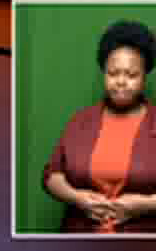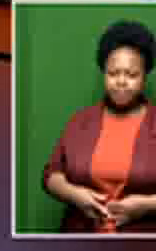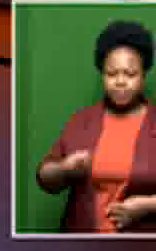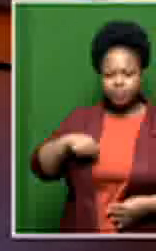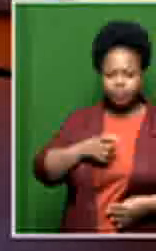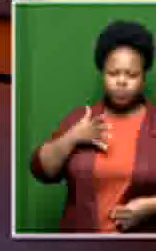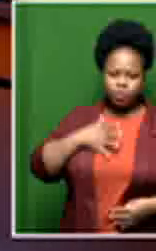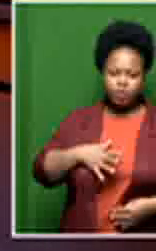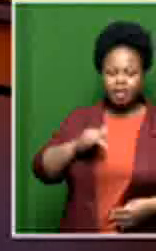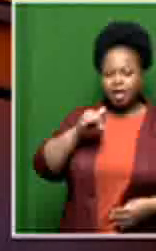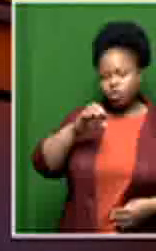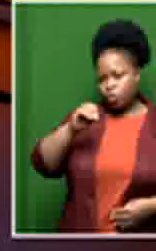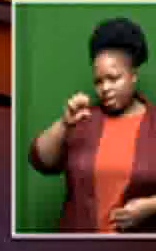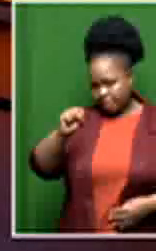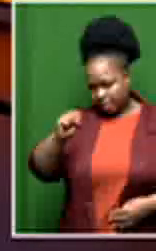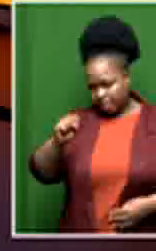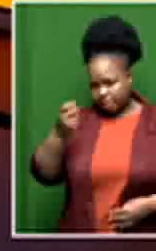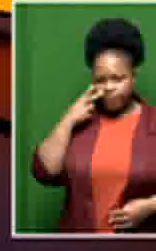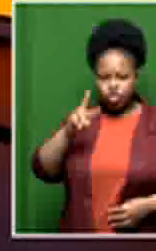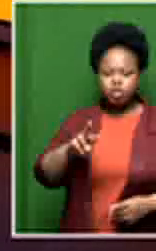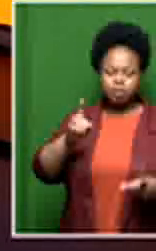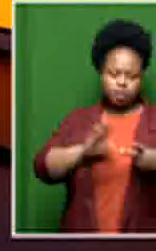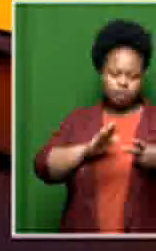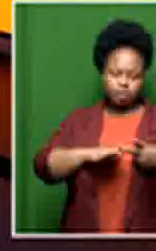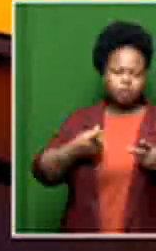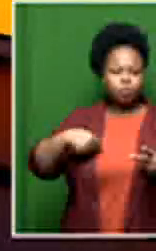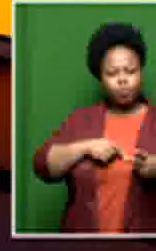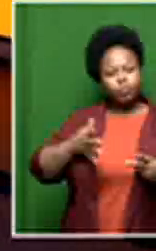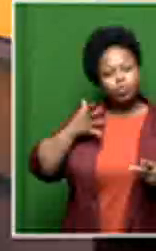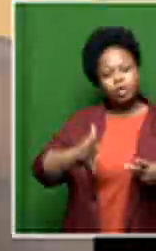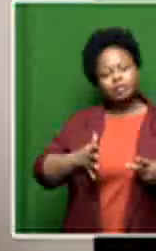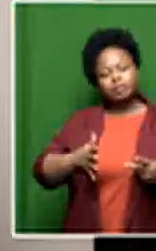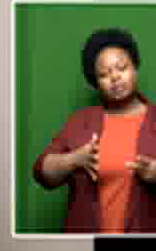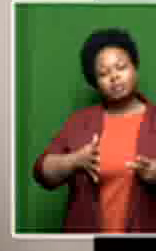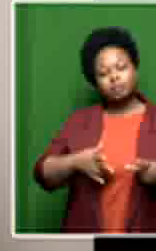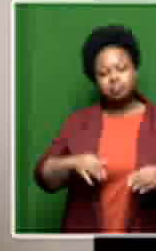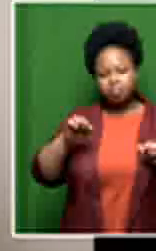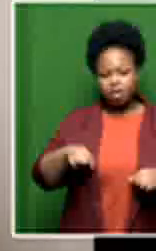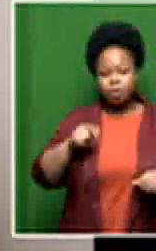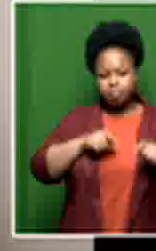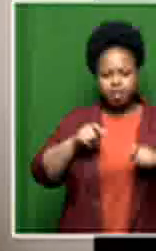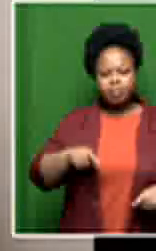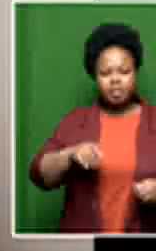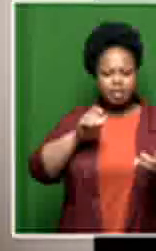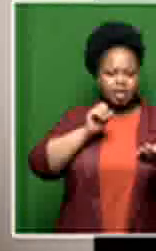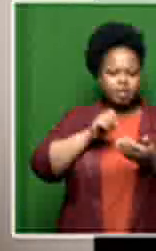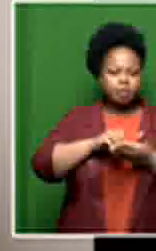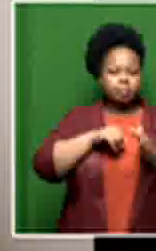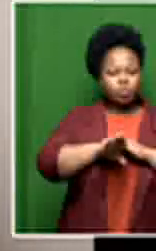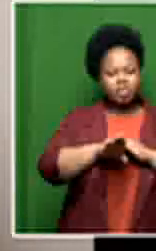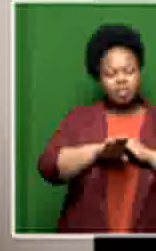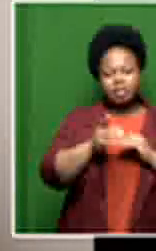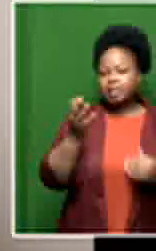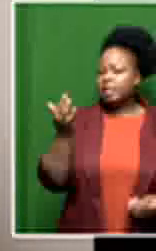We want to create the iOS version. We also want to create we also want to allow people to post,